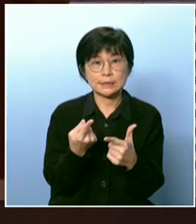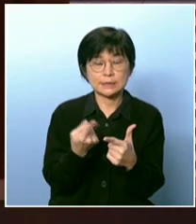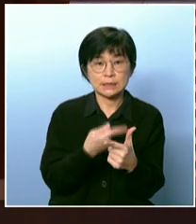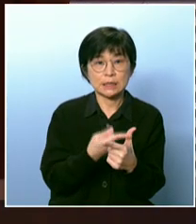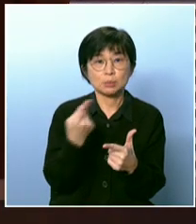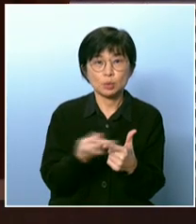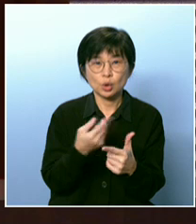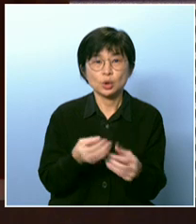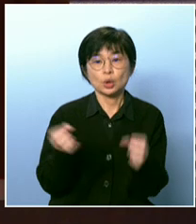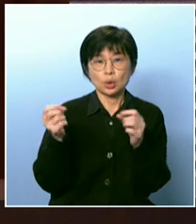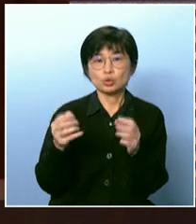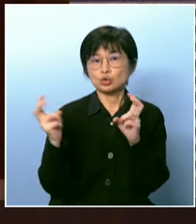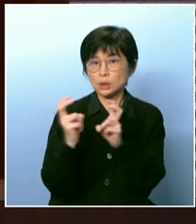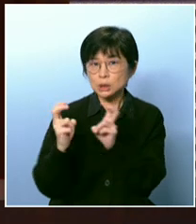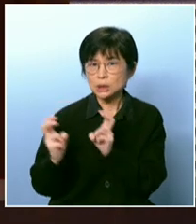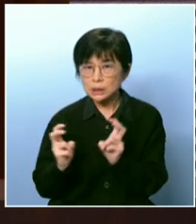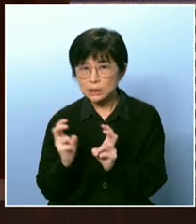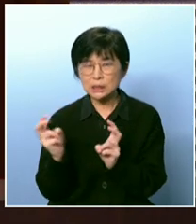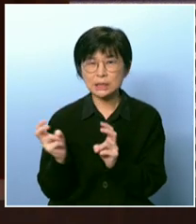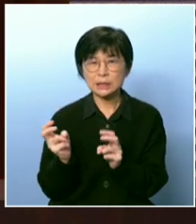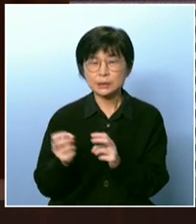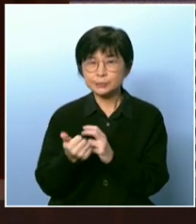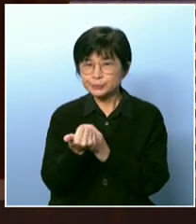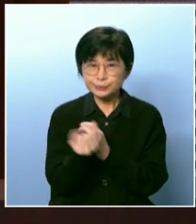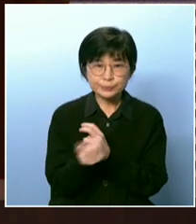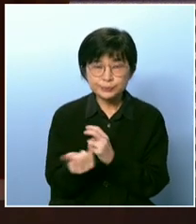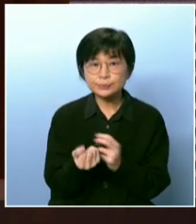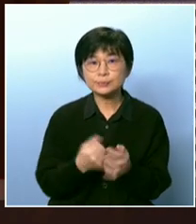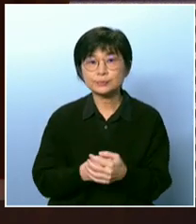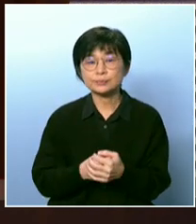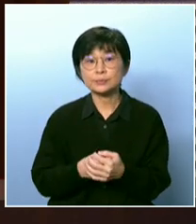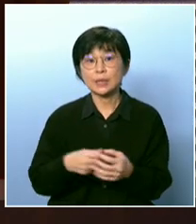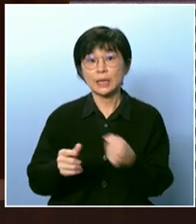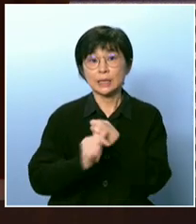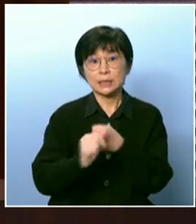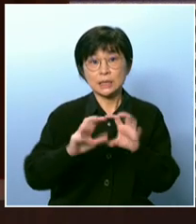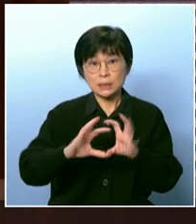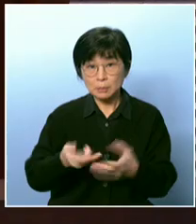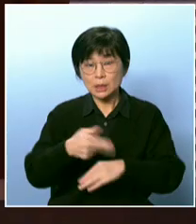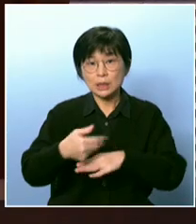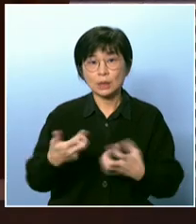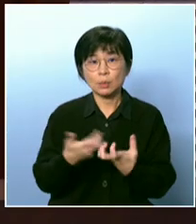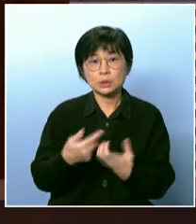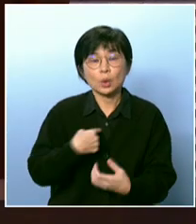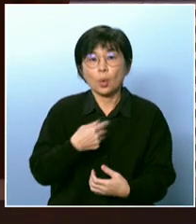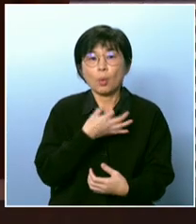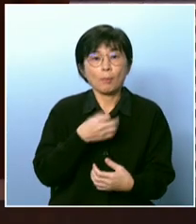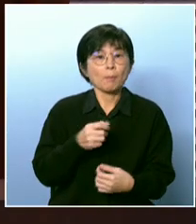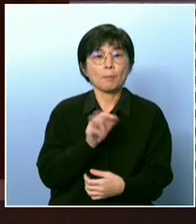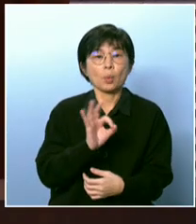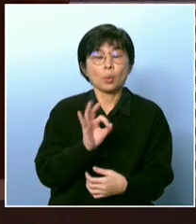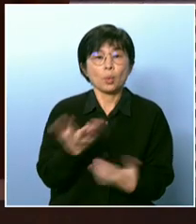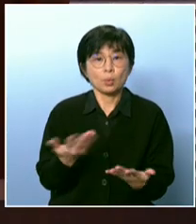As for the monthly targets, whether they met the requirements, I do not have